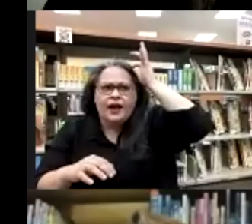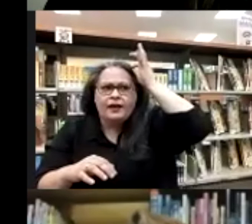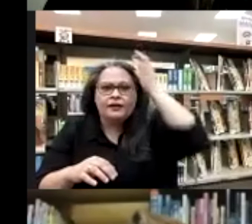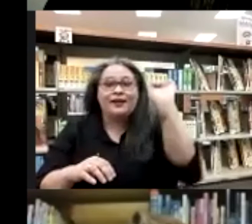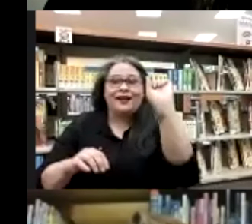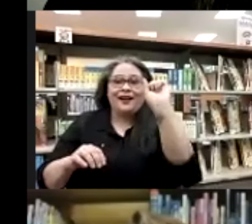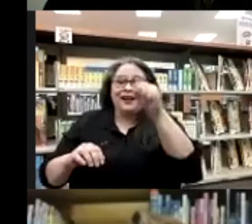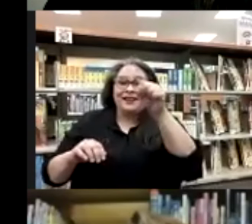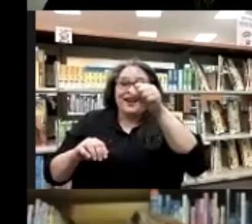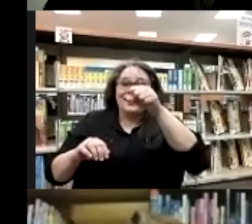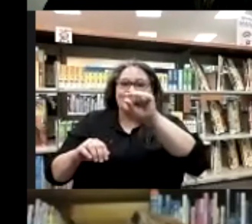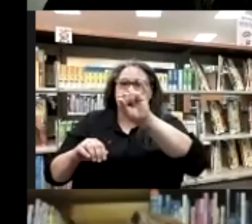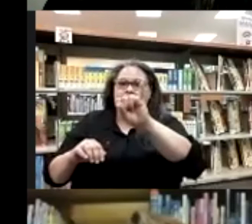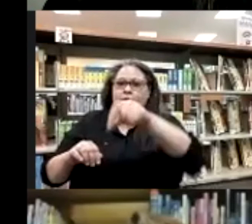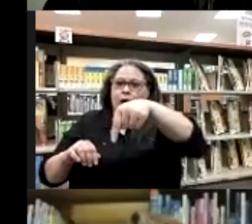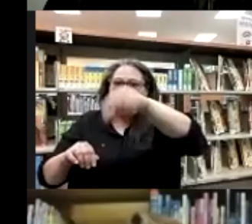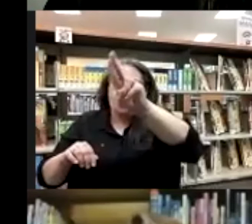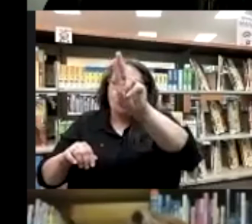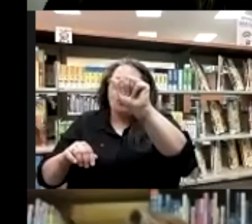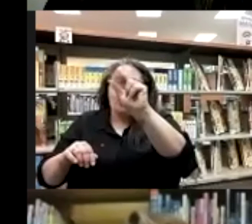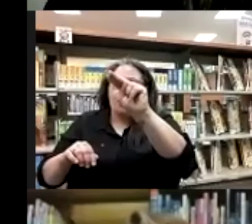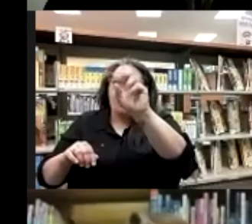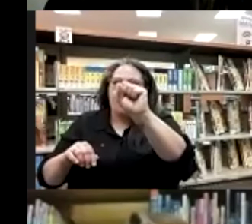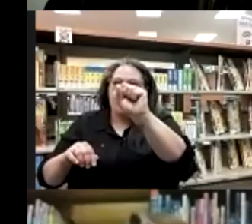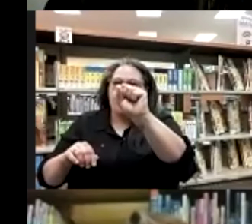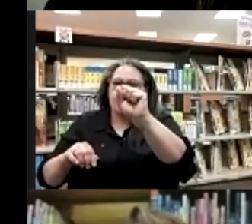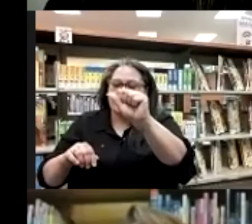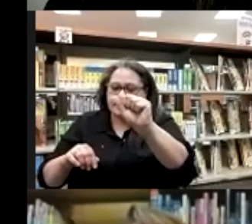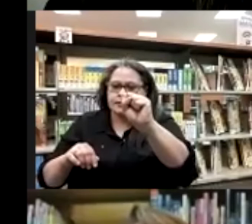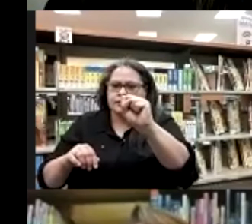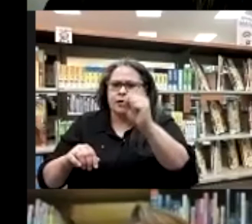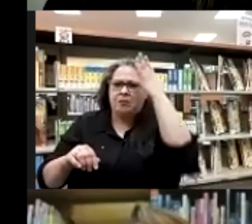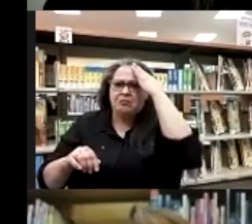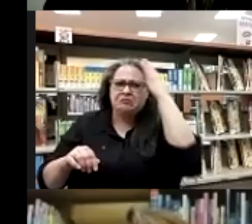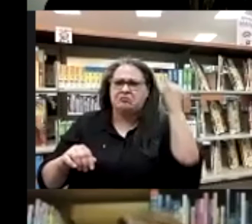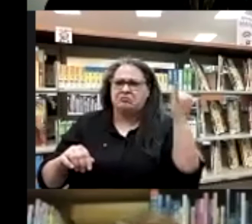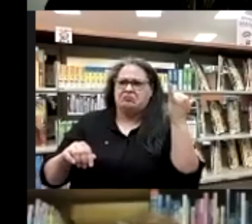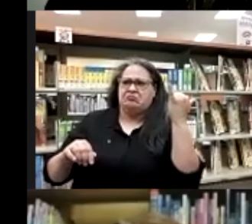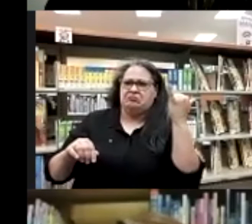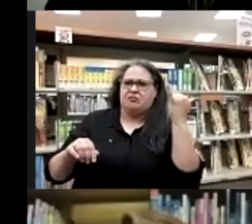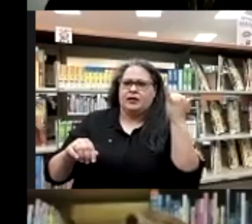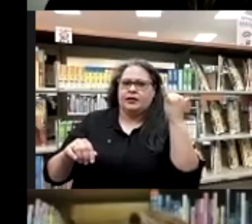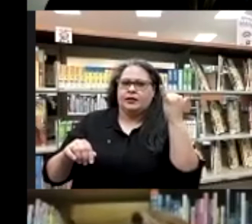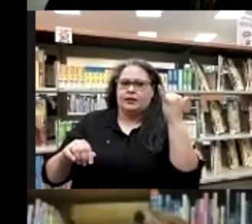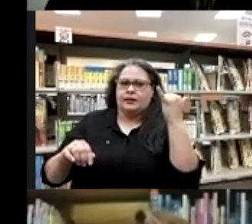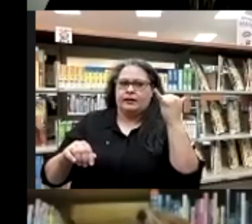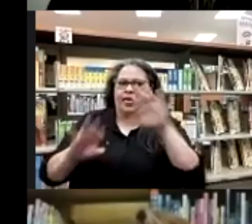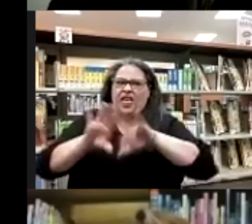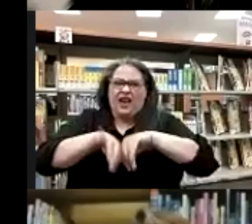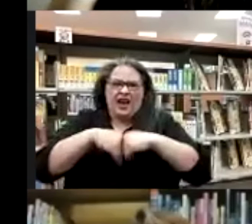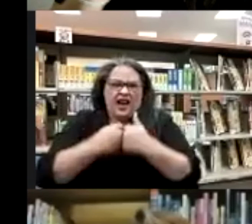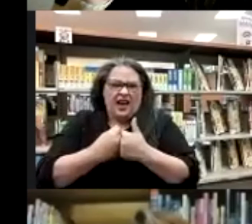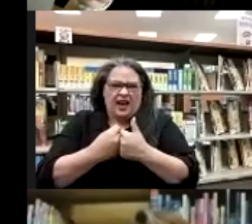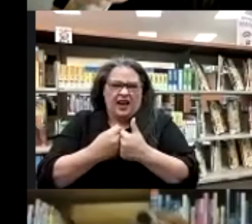Yes, those are iguanas. Why do you think she has iguanas on her head? How do you think it would feel to have